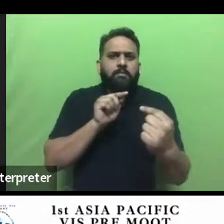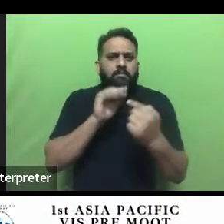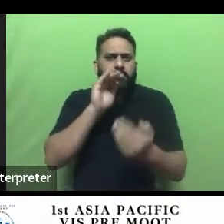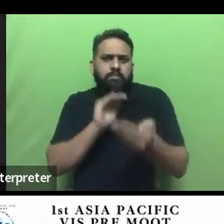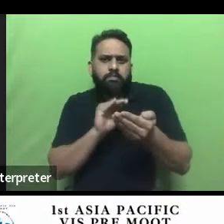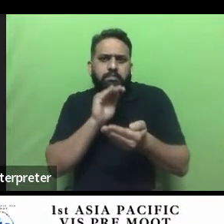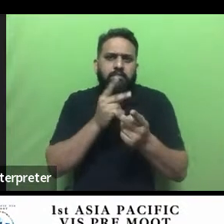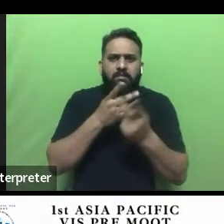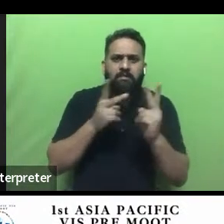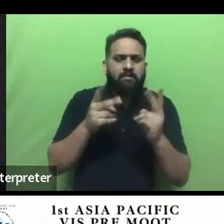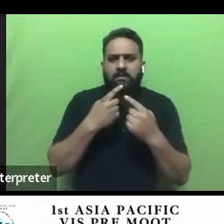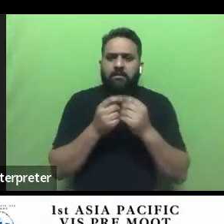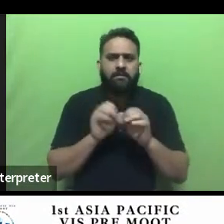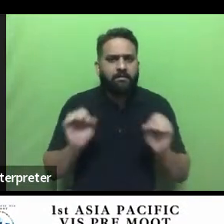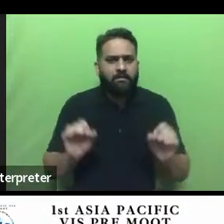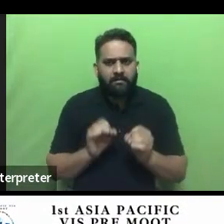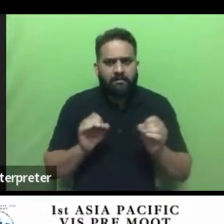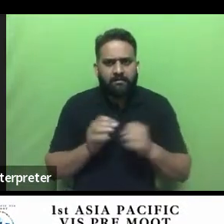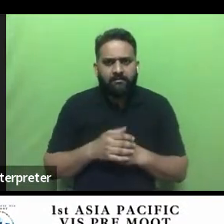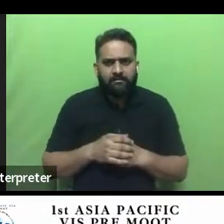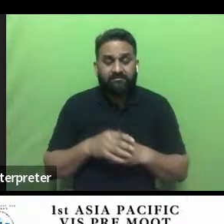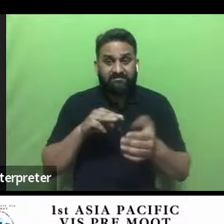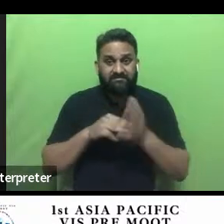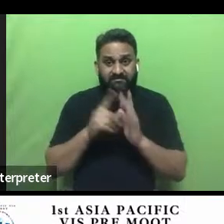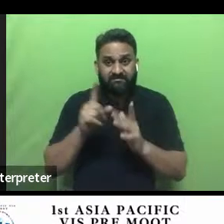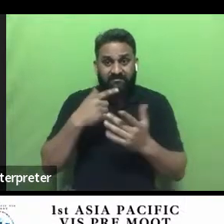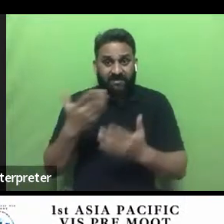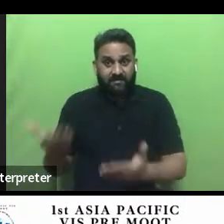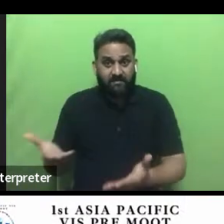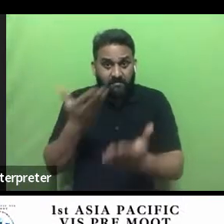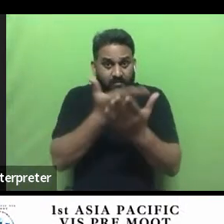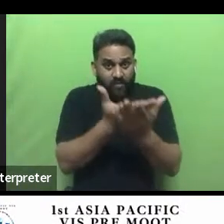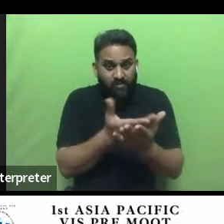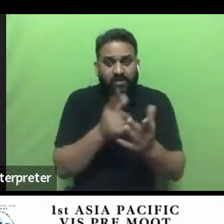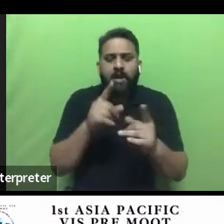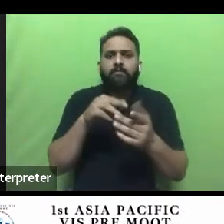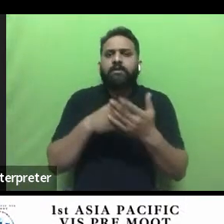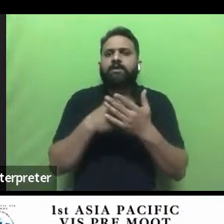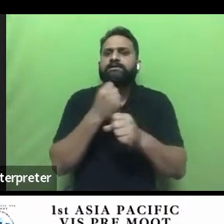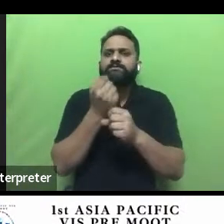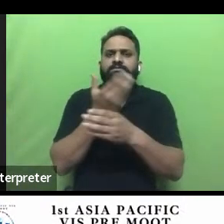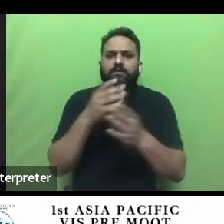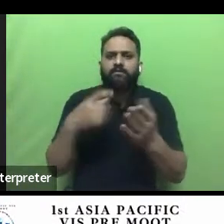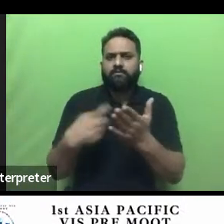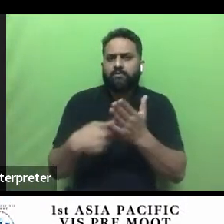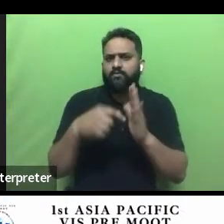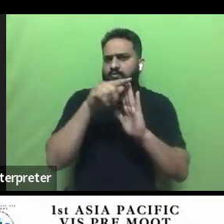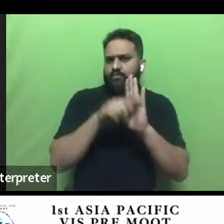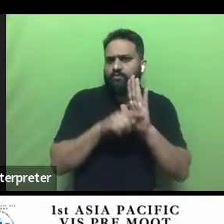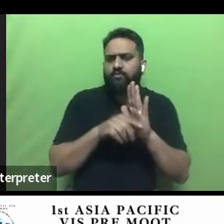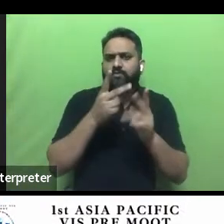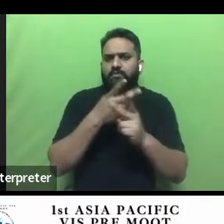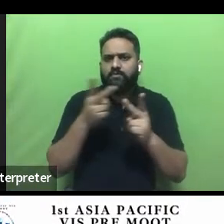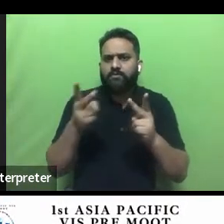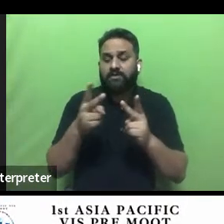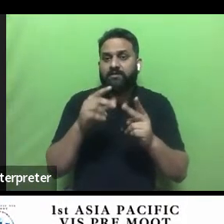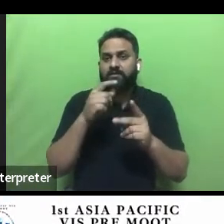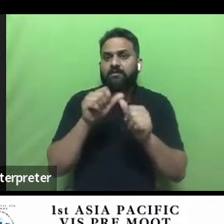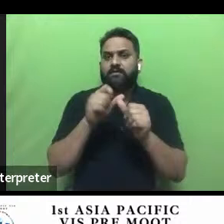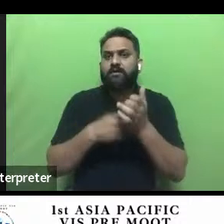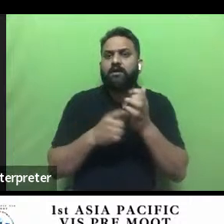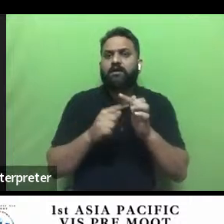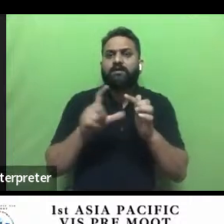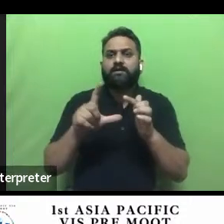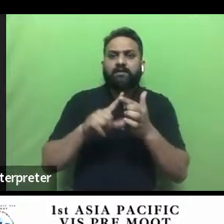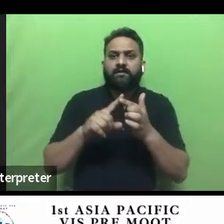arbitration agreement. Thus, by proposing to include the general conditions of sale consisting of Article 9, the